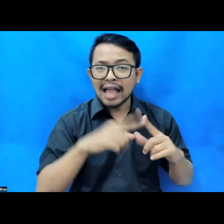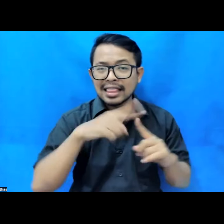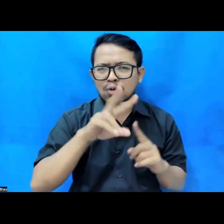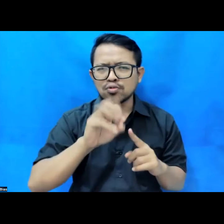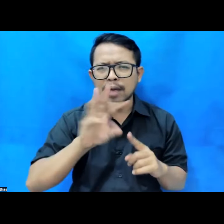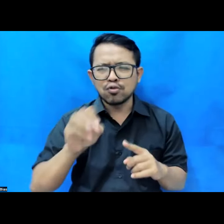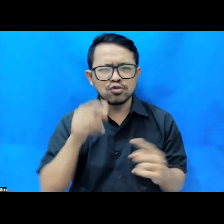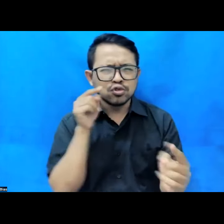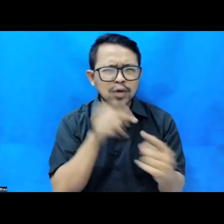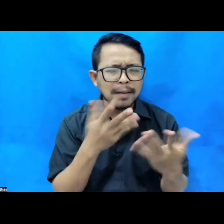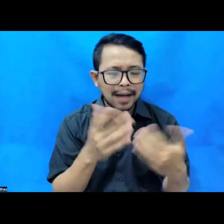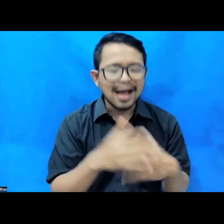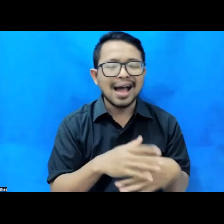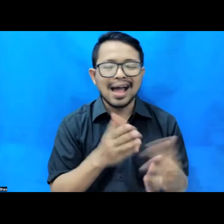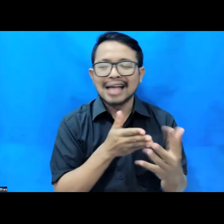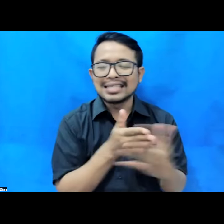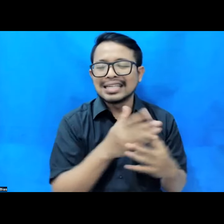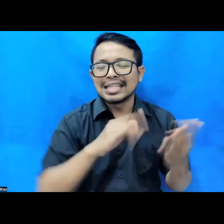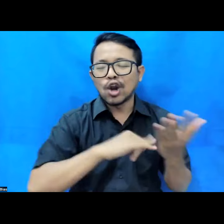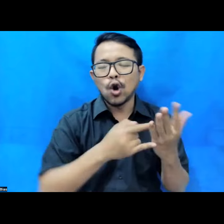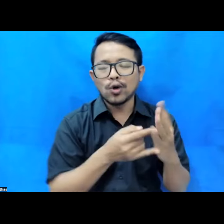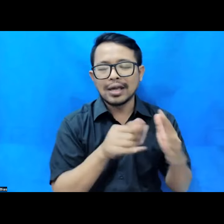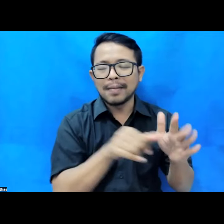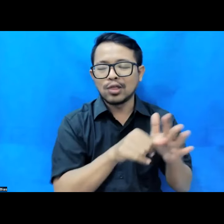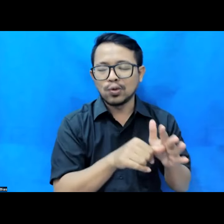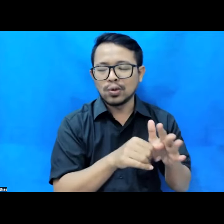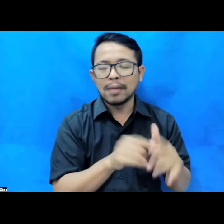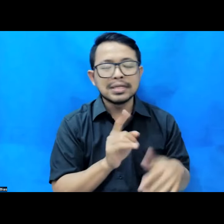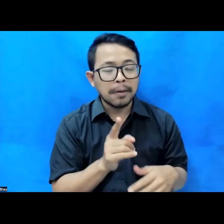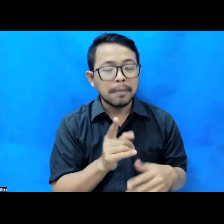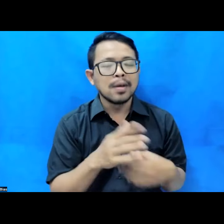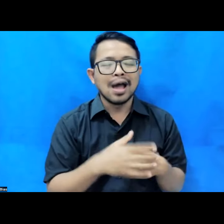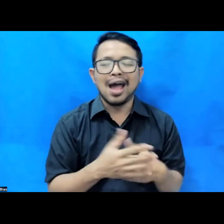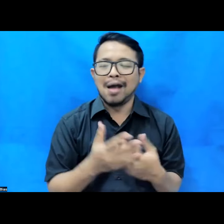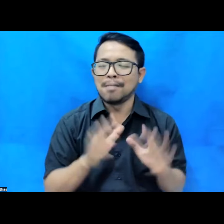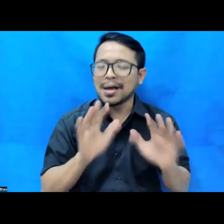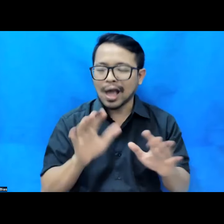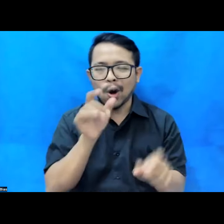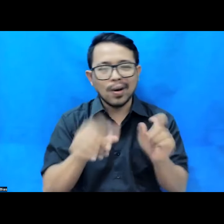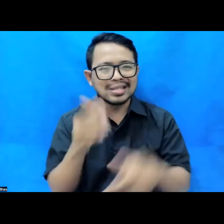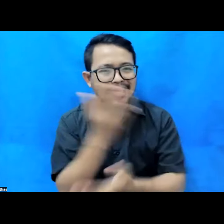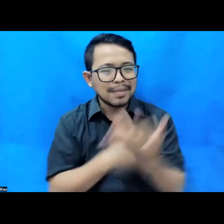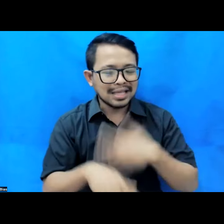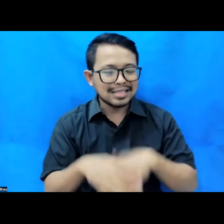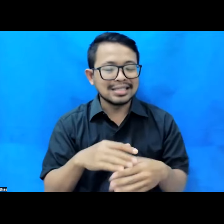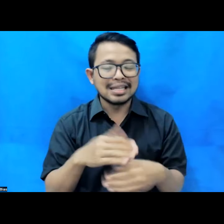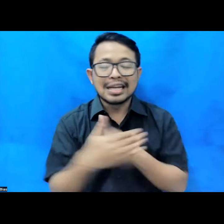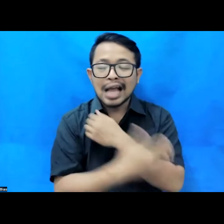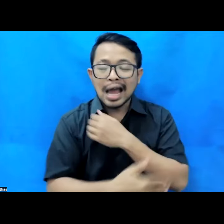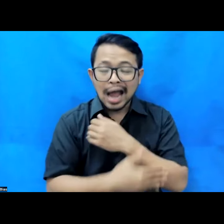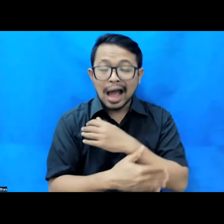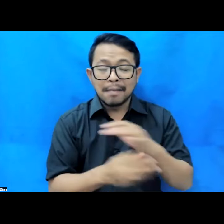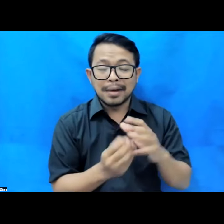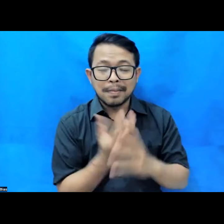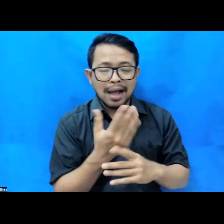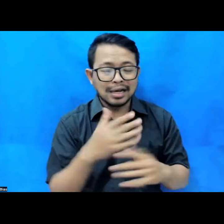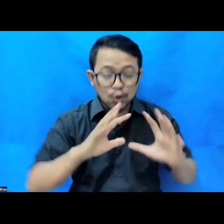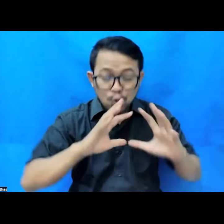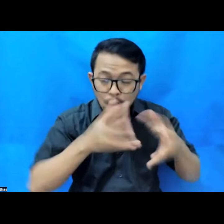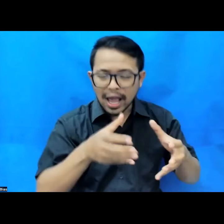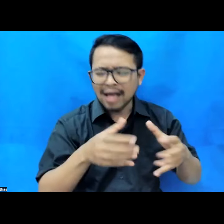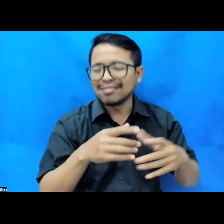technology, as we knew that many persons with disabilities in developing countries around the world had no access to the assistive technology